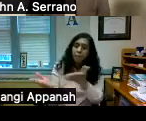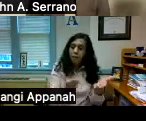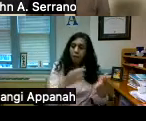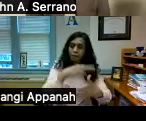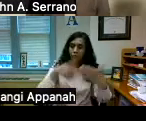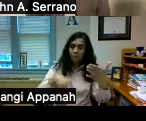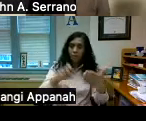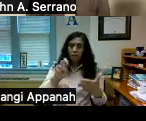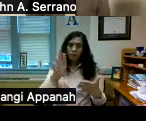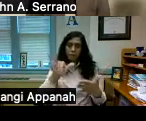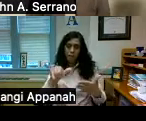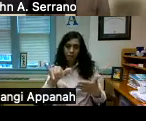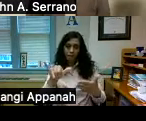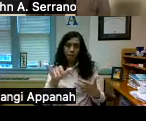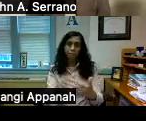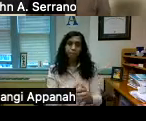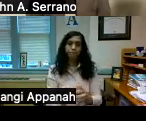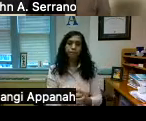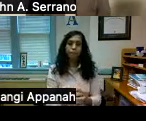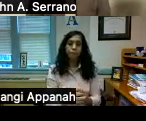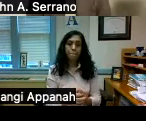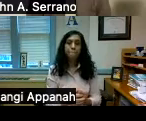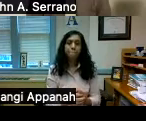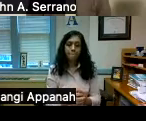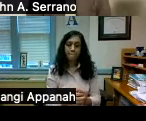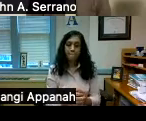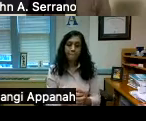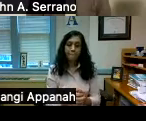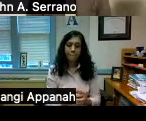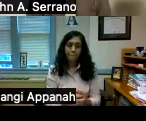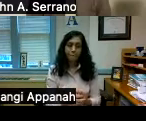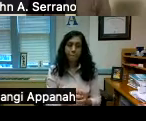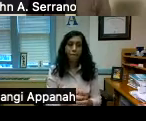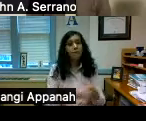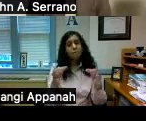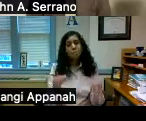At teacher and staff meetings, bring the results of the survey.